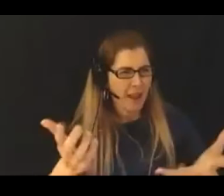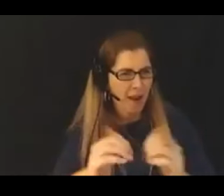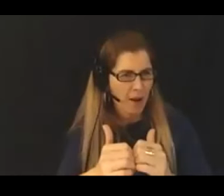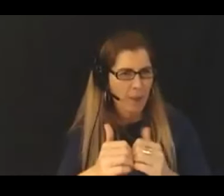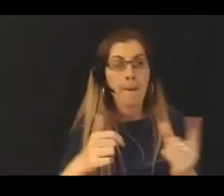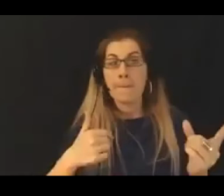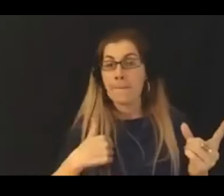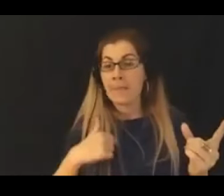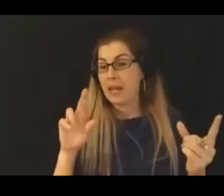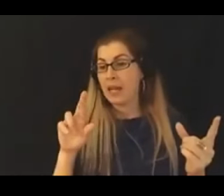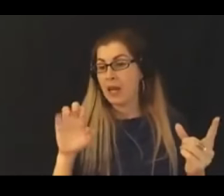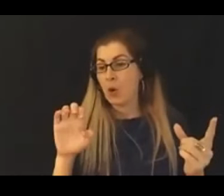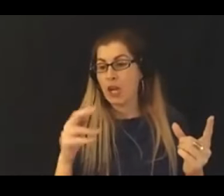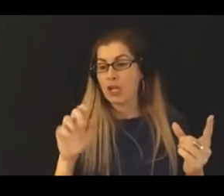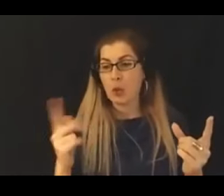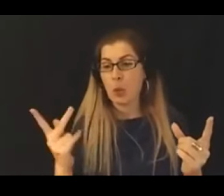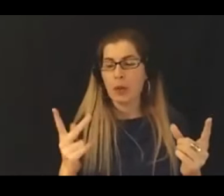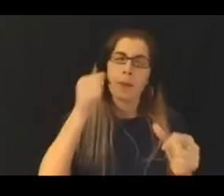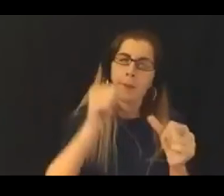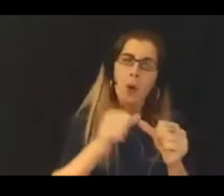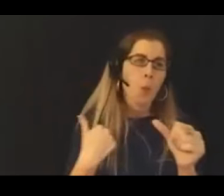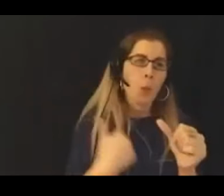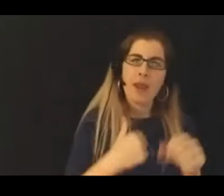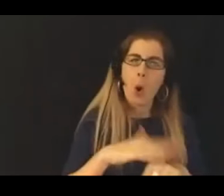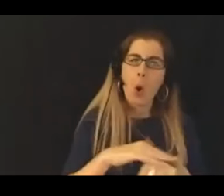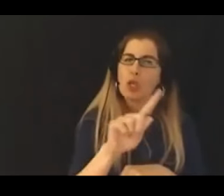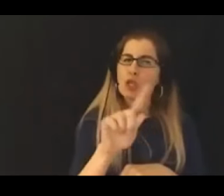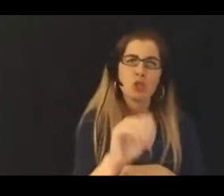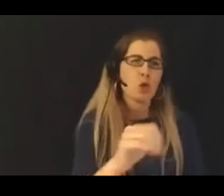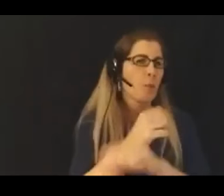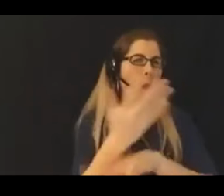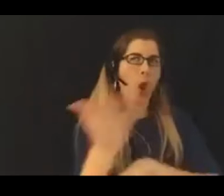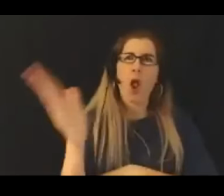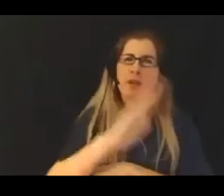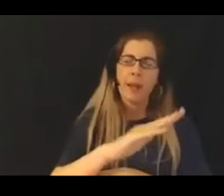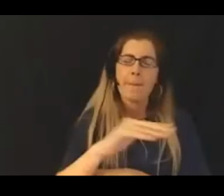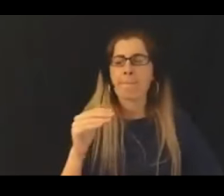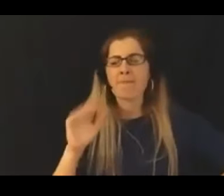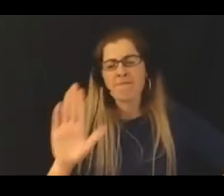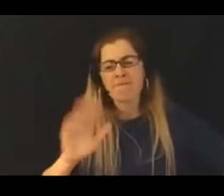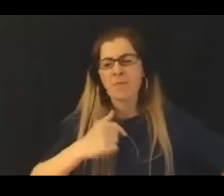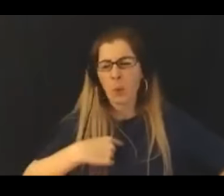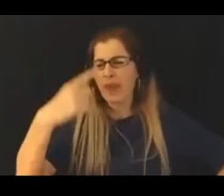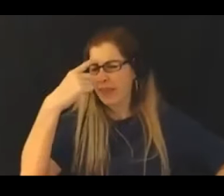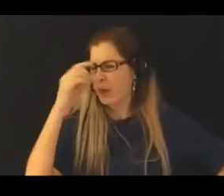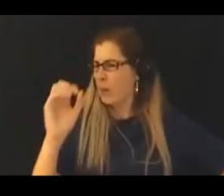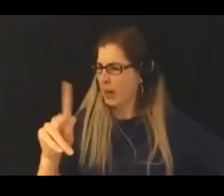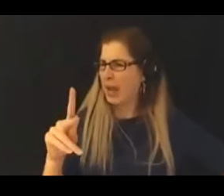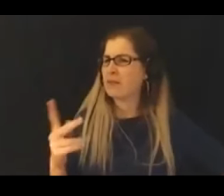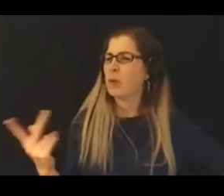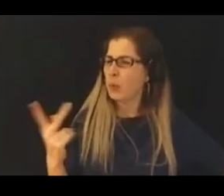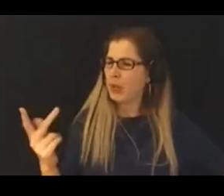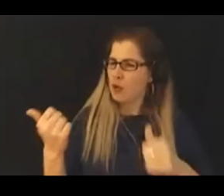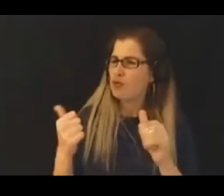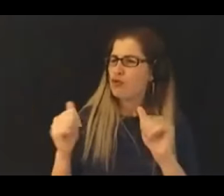as academics, I'm literally on Zoom all day long. We said, okay, well, let's get ourselves together and try